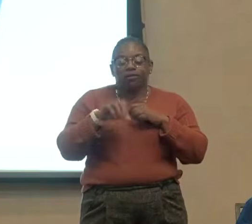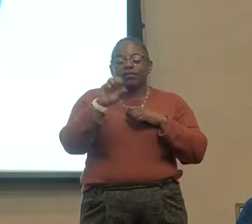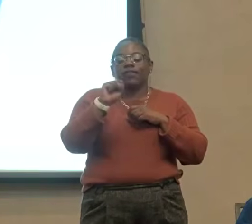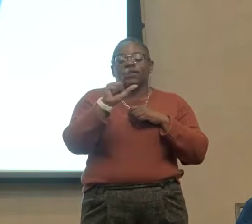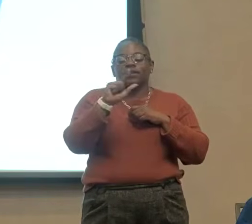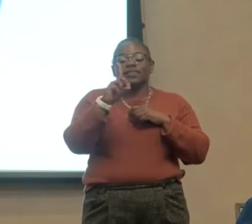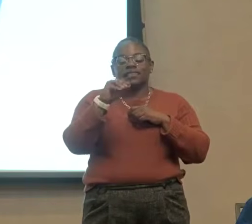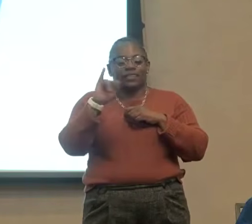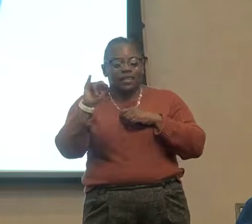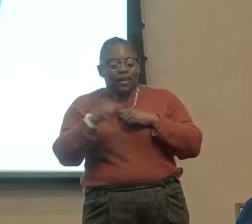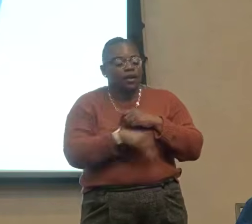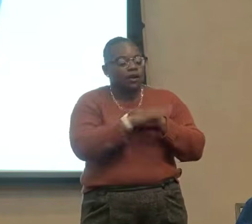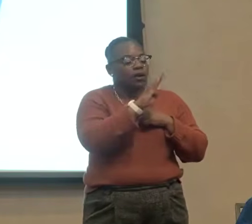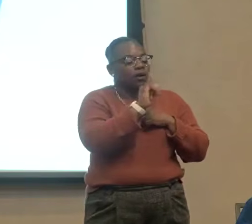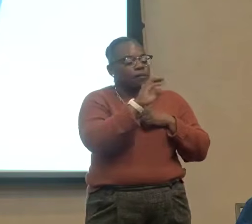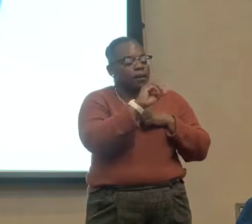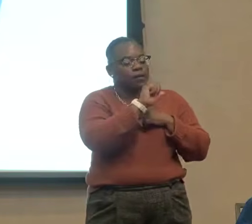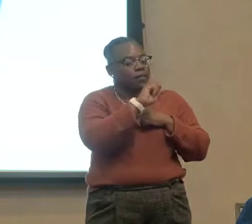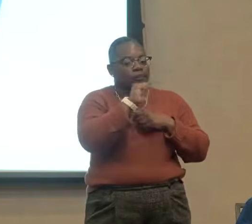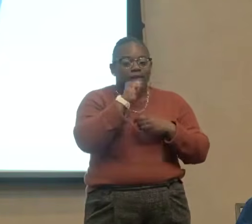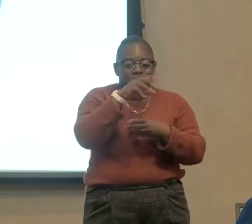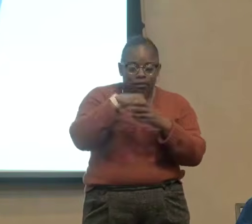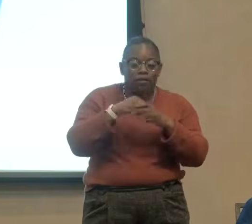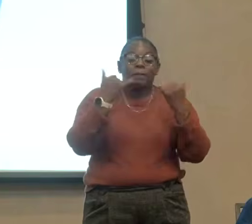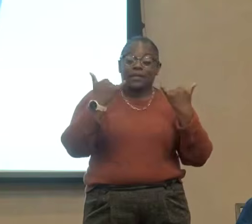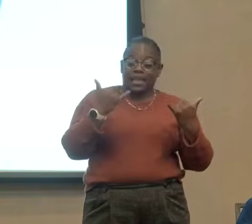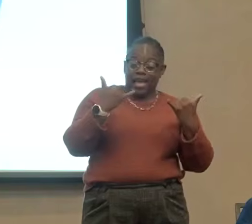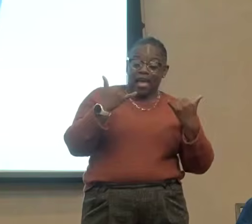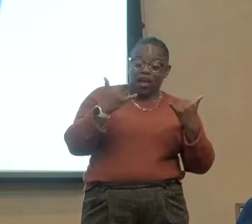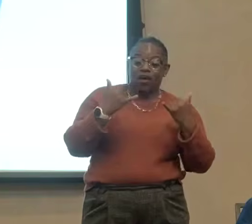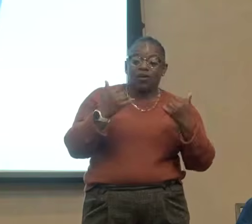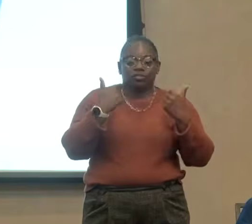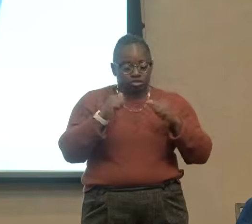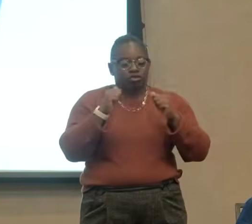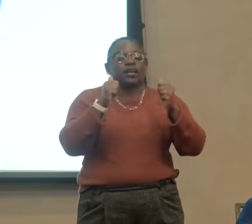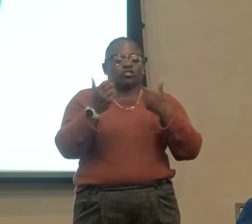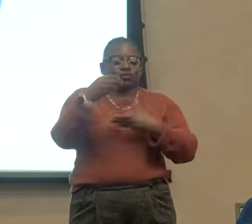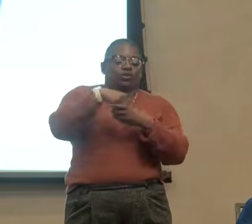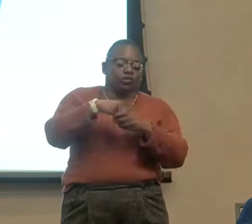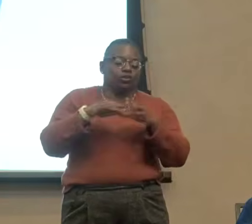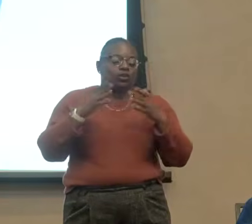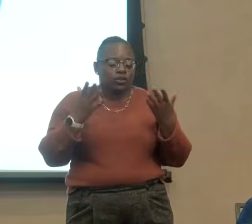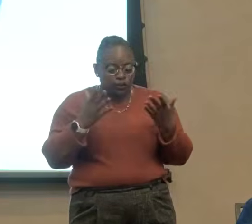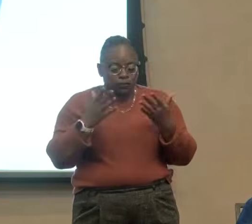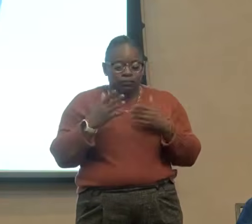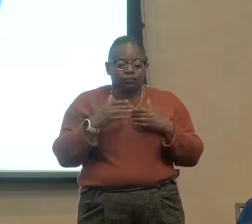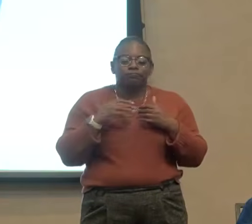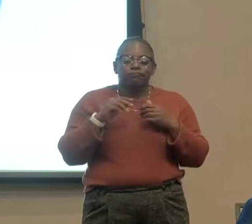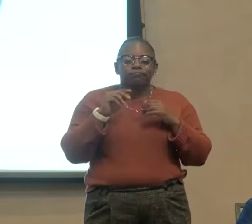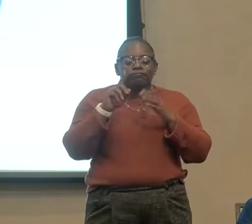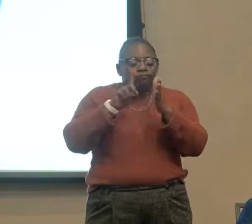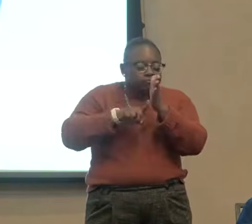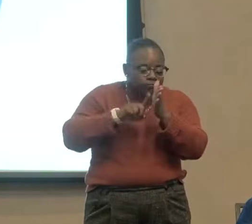or the BILAG. And now there are efforts and initiatives such as PROMISE, which are looking